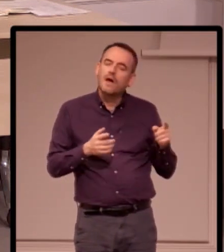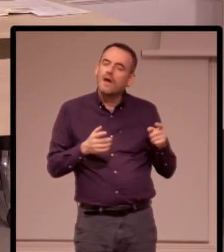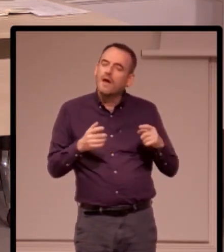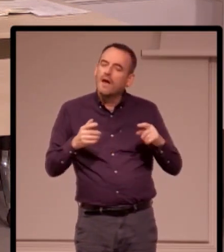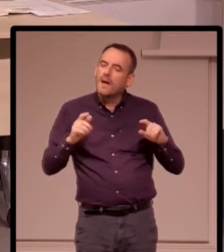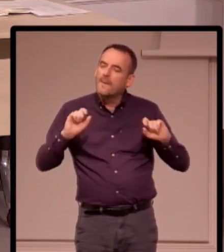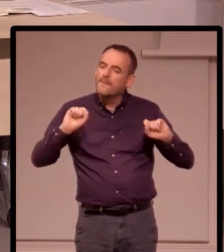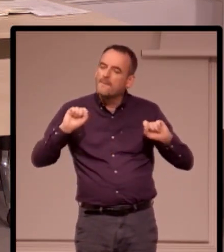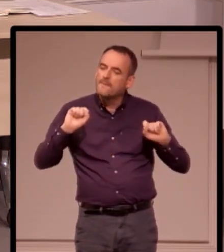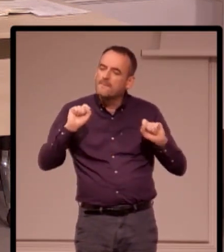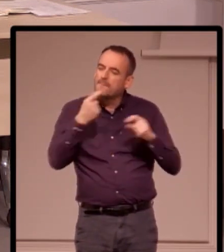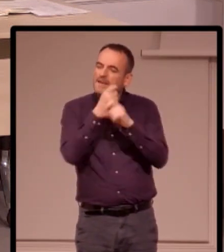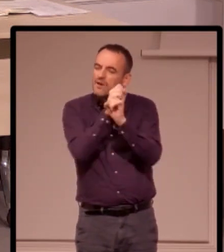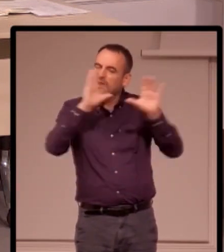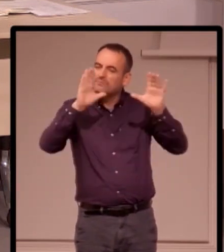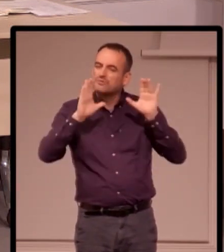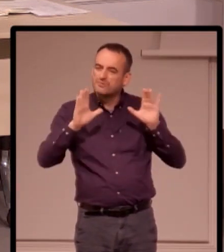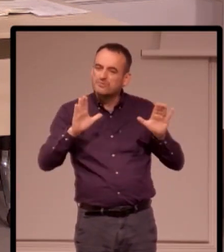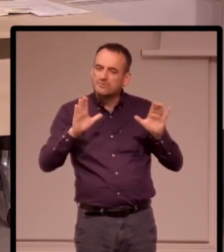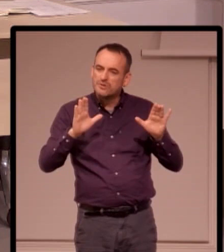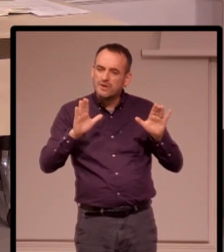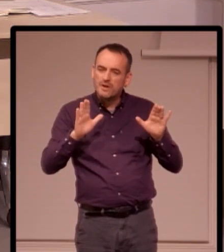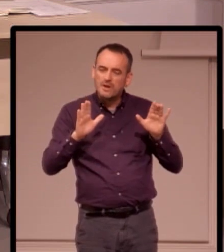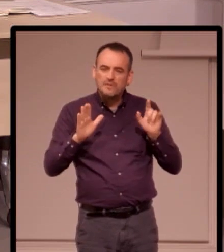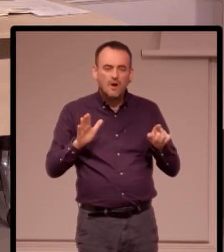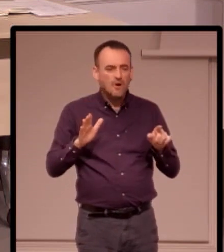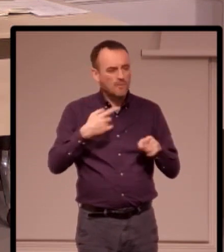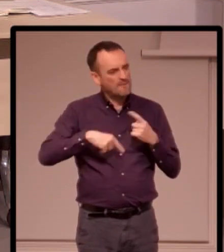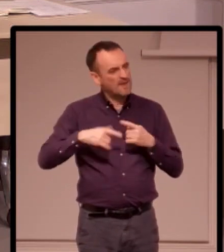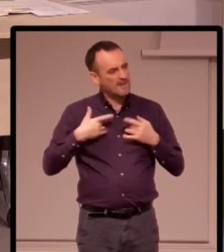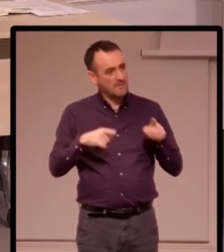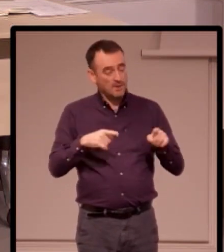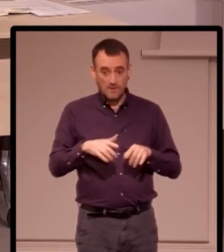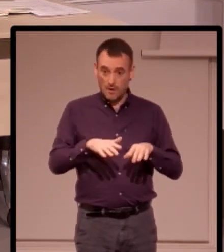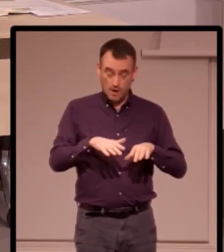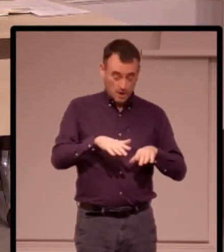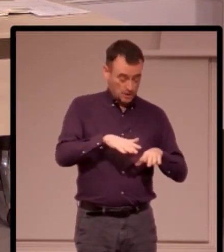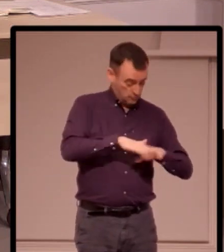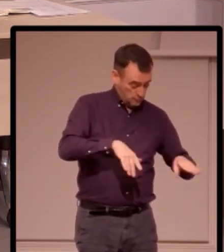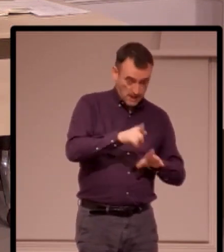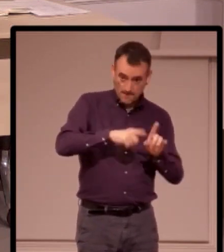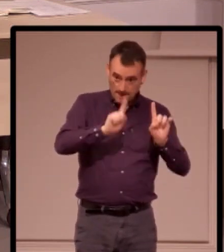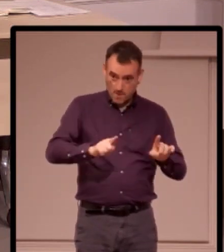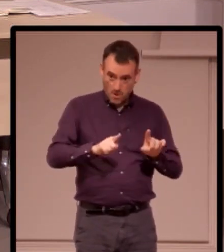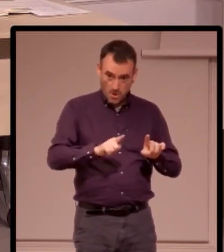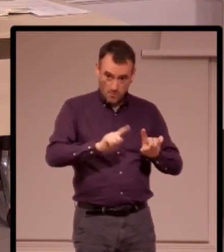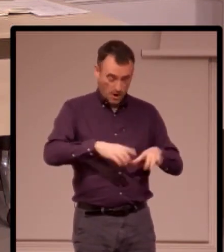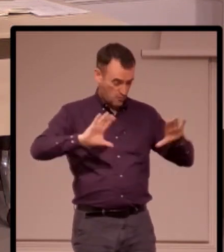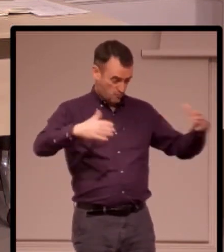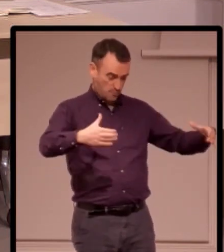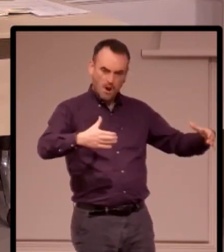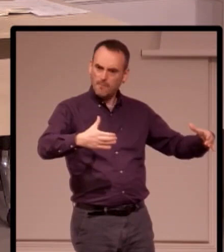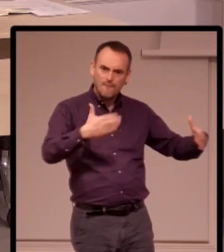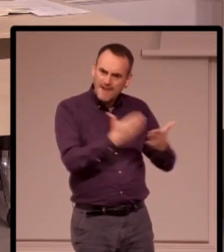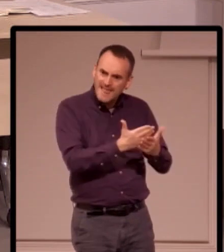from our group is that they're often seen as the same. So we categorise children and young people as children and young people, and that's it. We don't break those groups